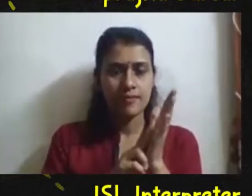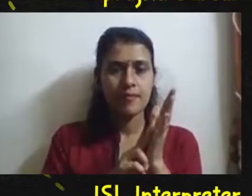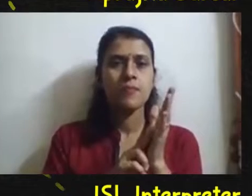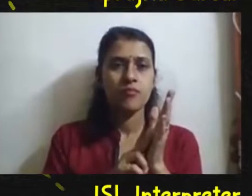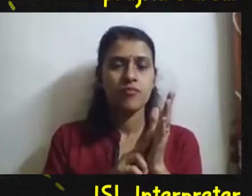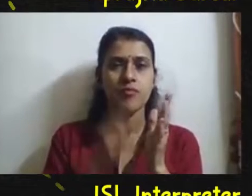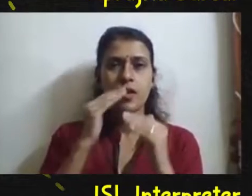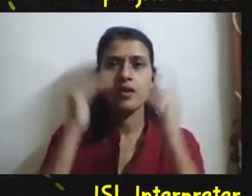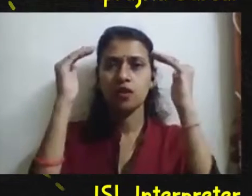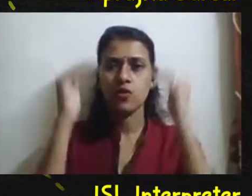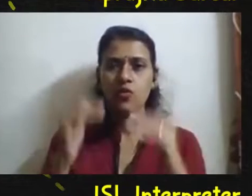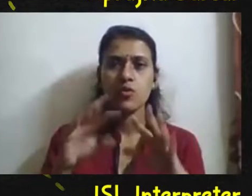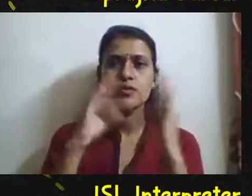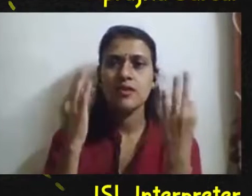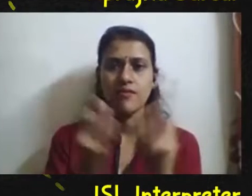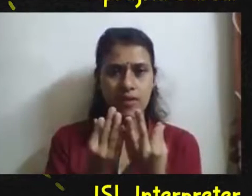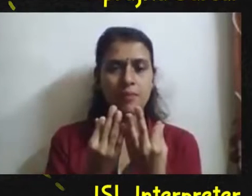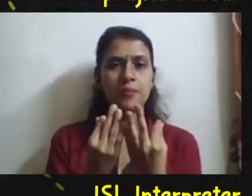reduce your family. On the other hand,